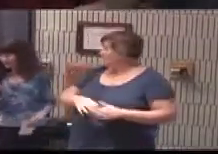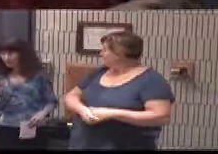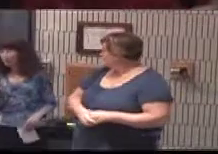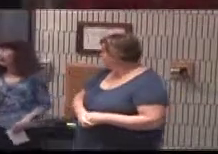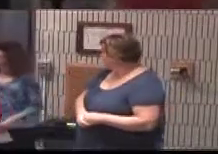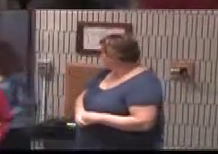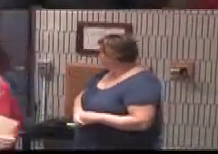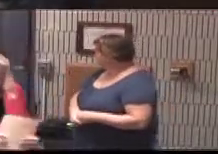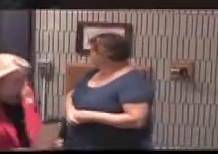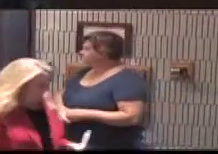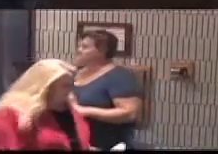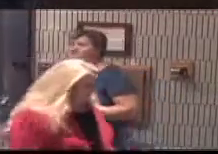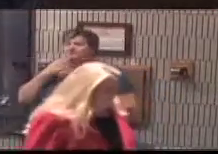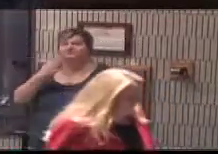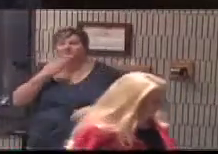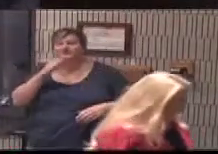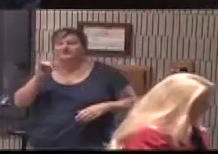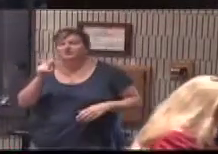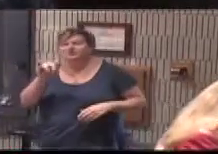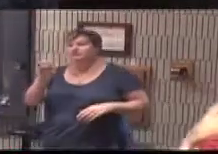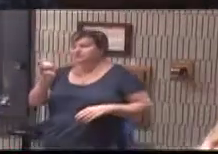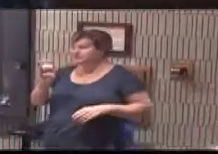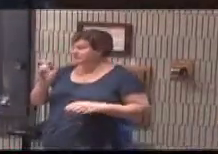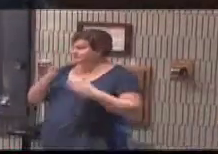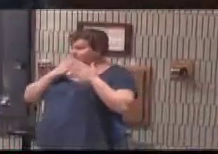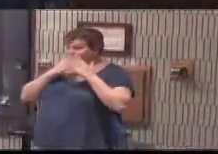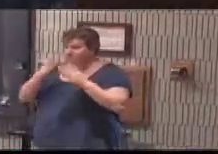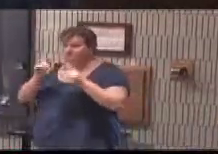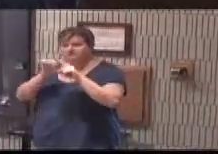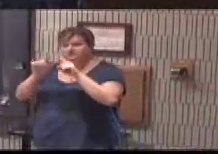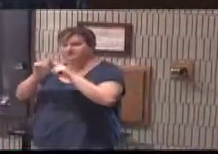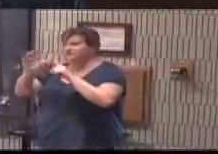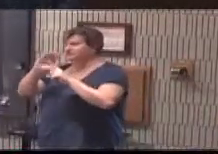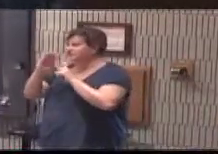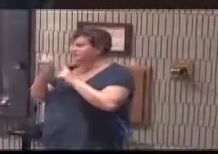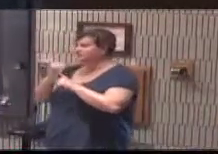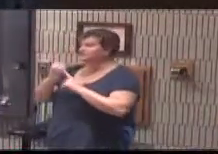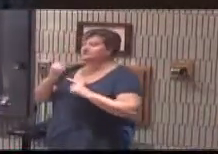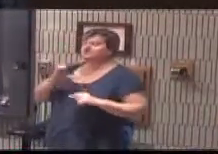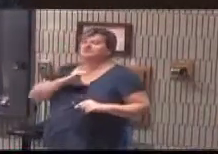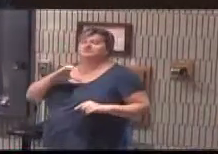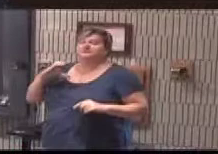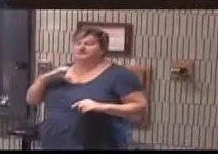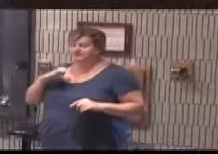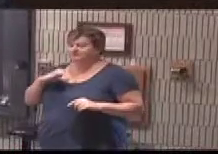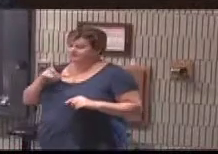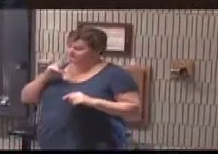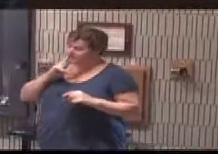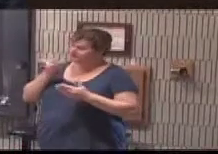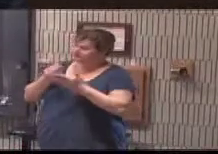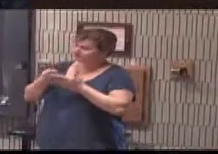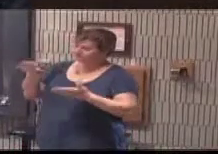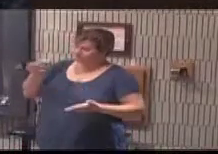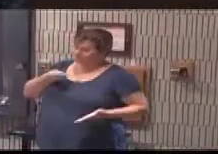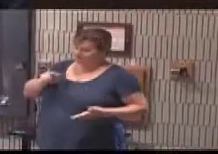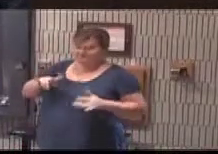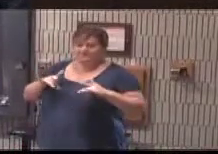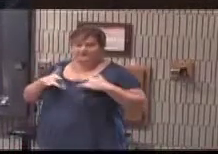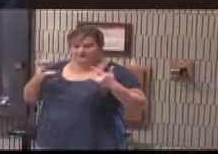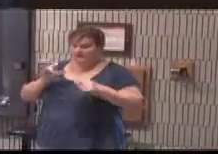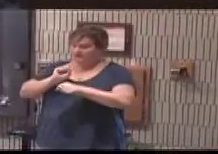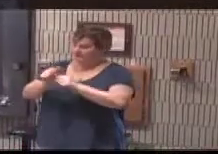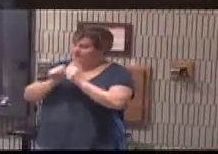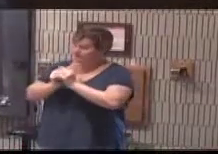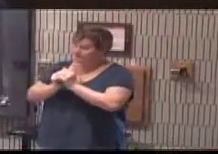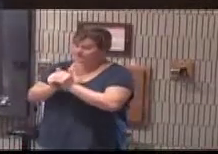Thank you, Julie. We're very grateful to the Multicultural Committee for funding this event and for working with us.